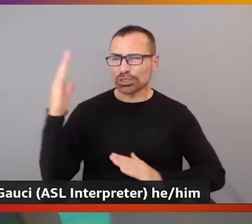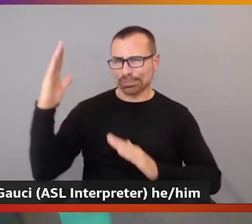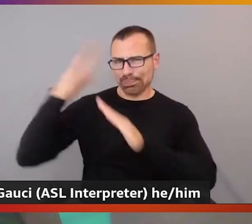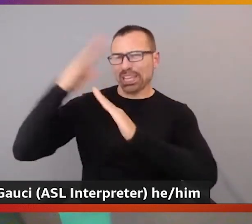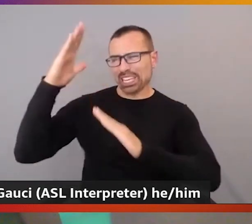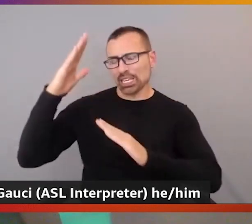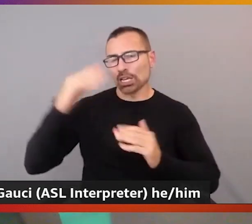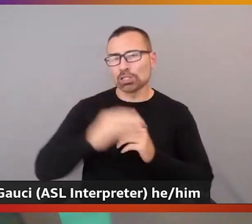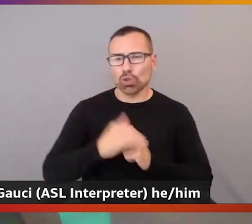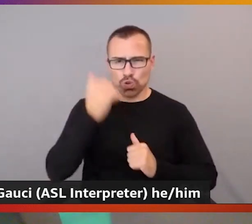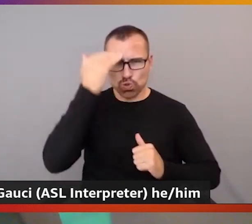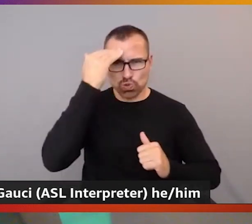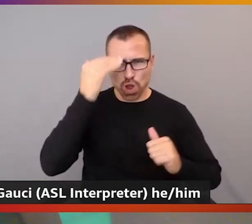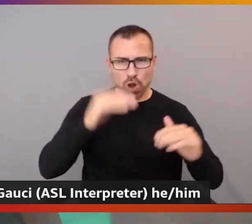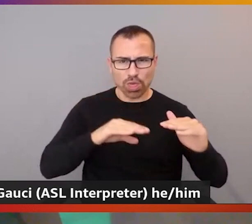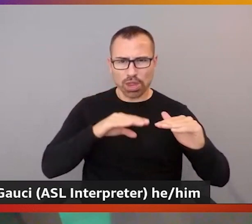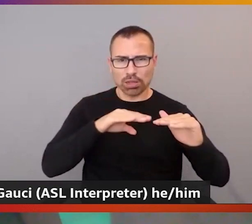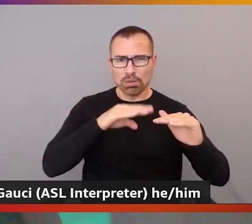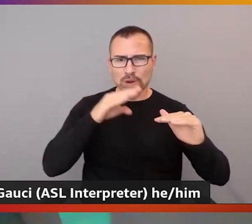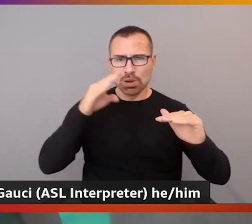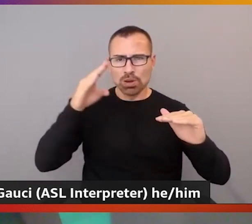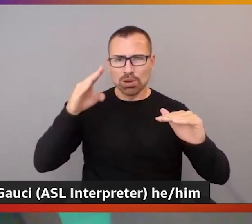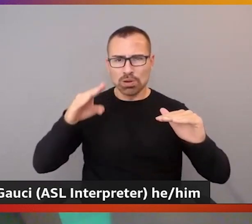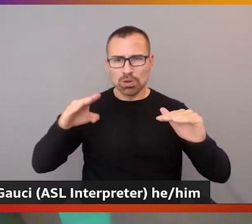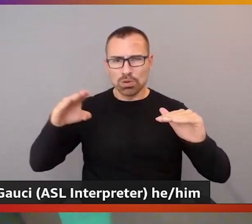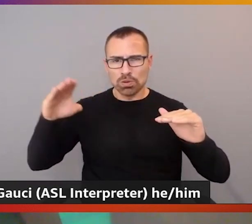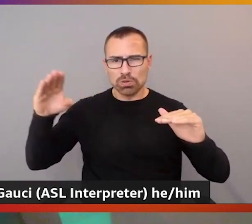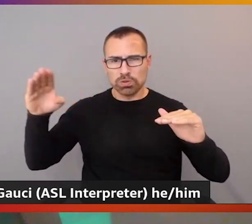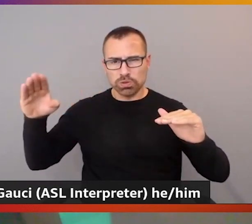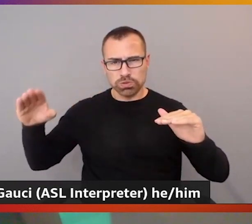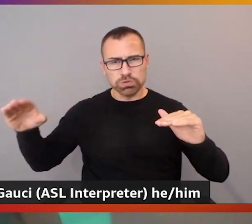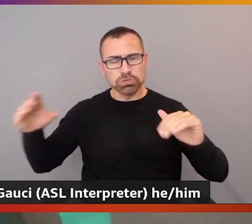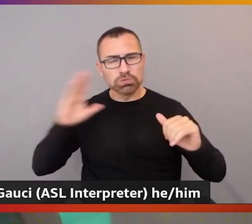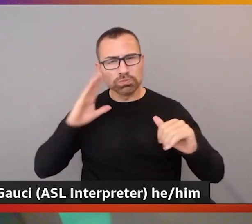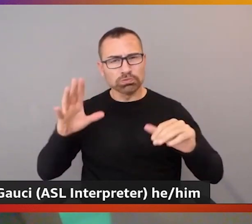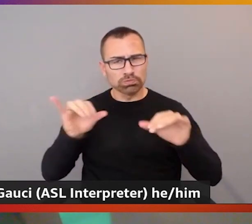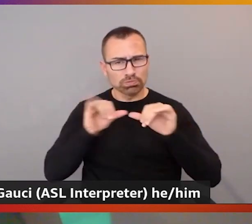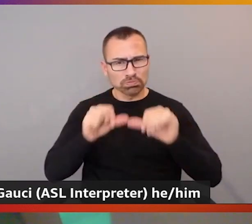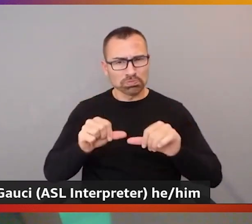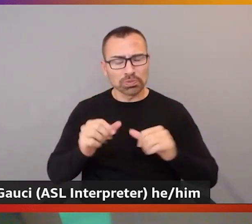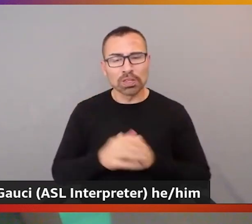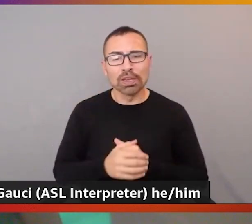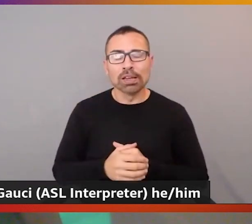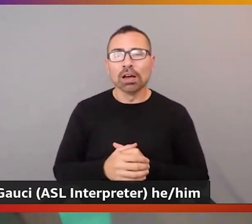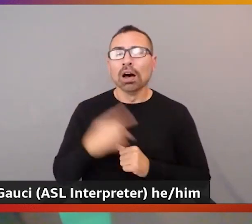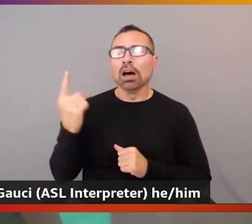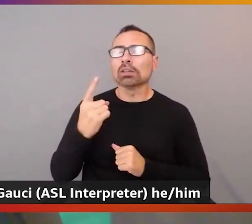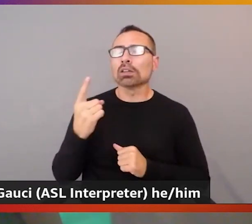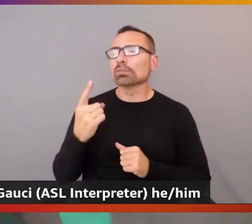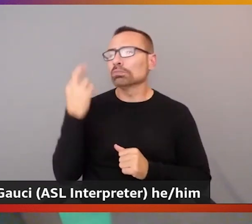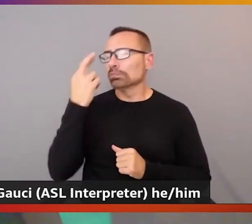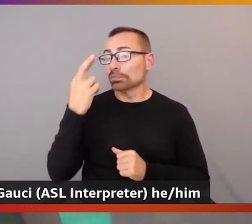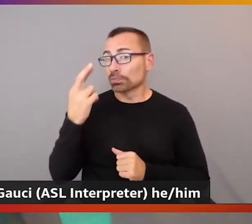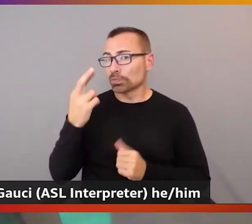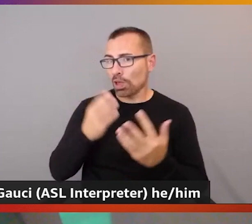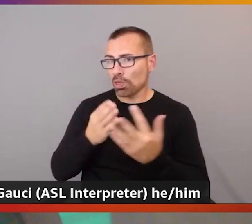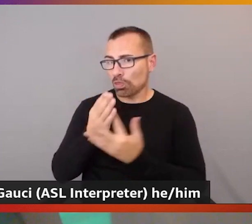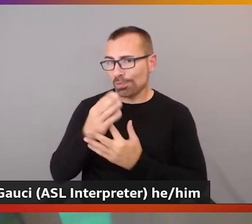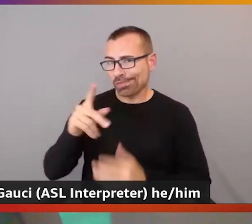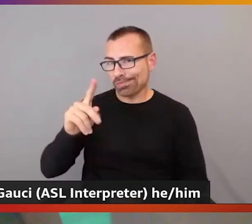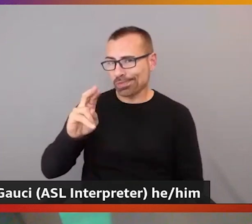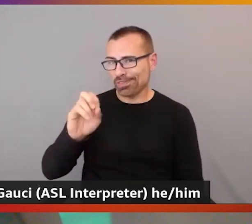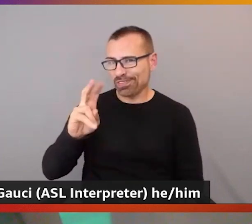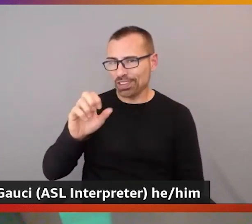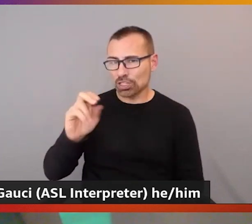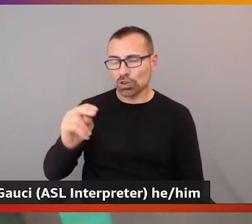application's performance requirements are. And another reason why provision throughput might be okay is if you need a predictable billing experience, for